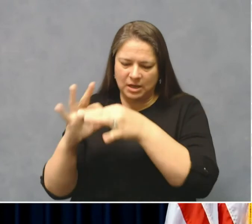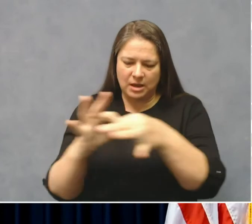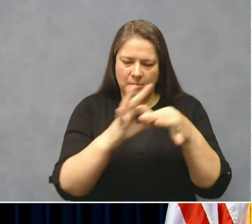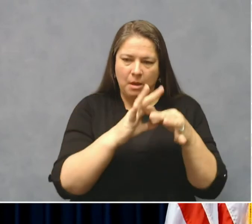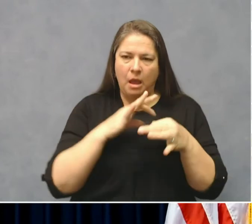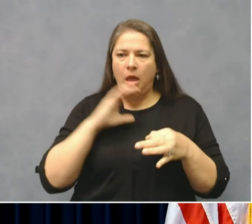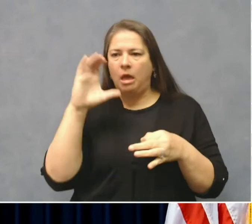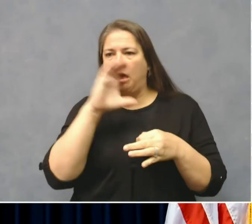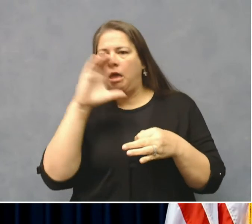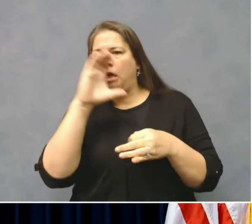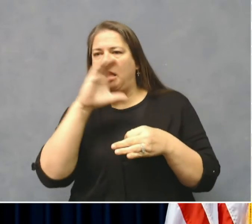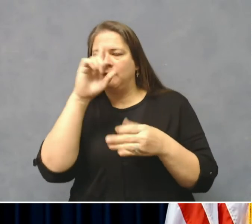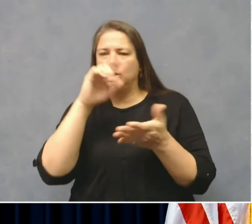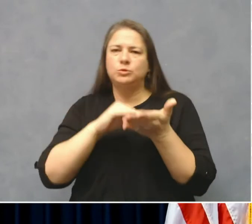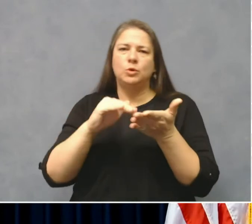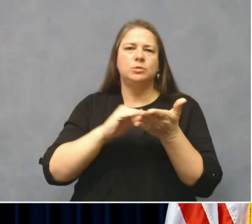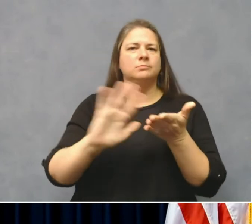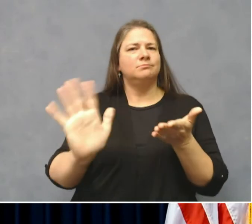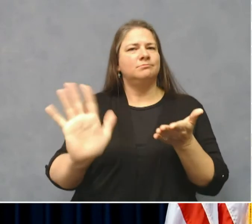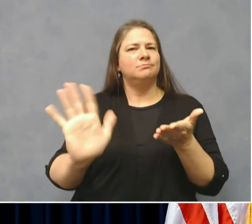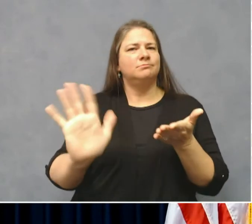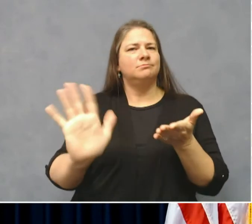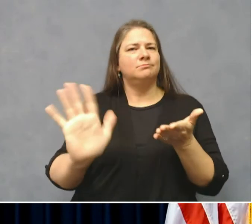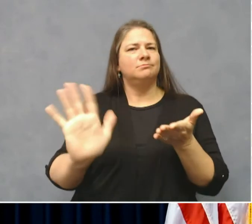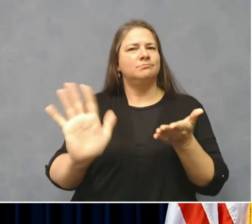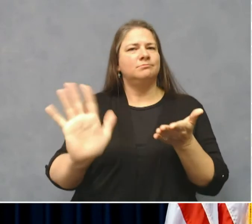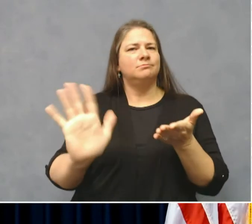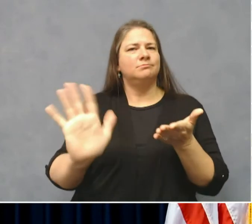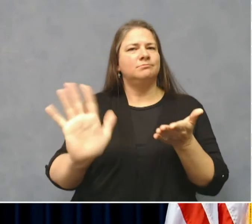we all do our part and make good decisions,